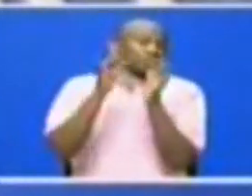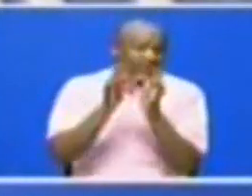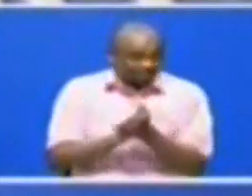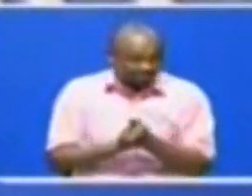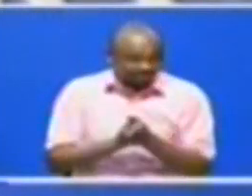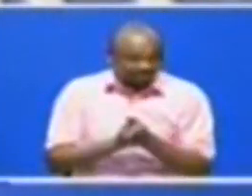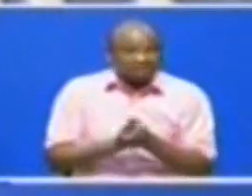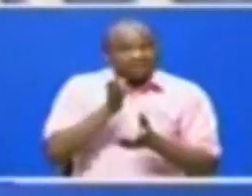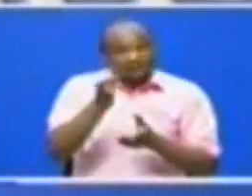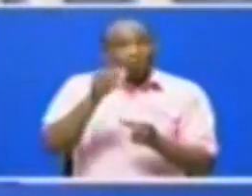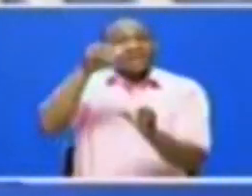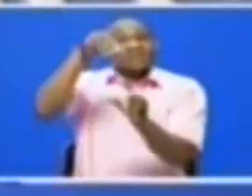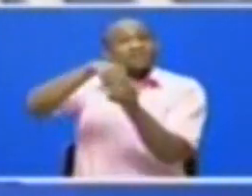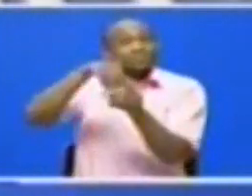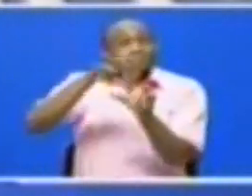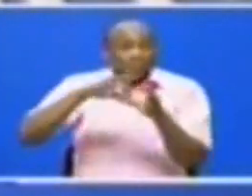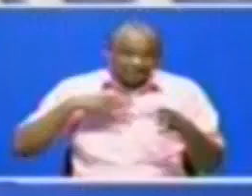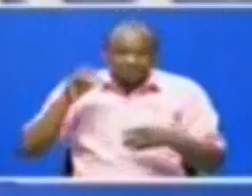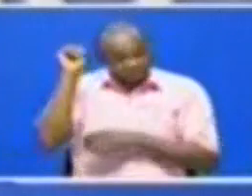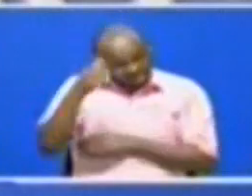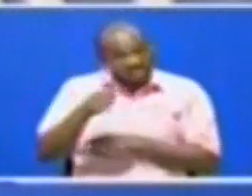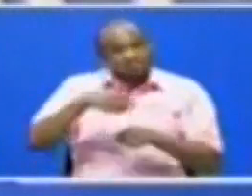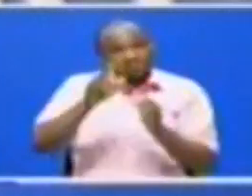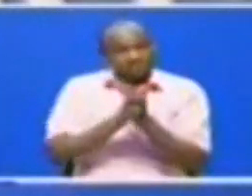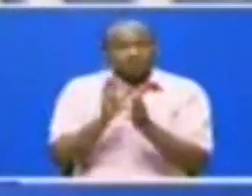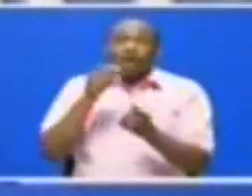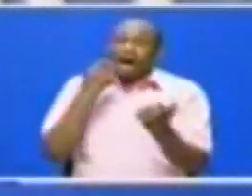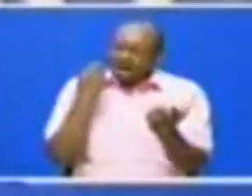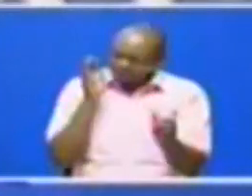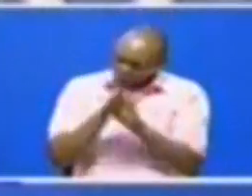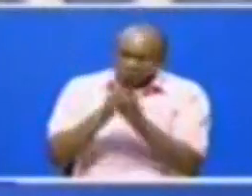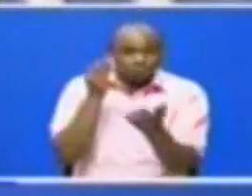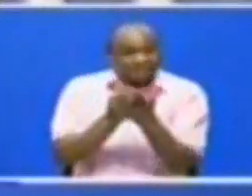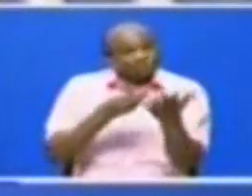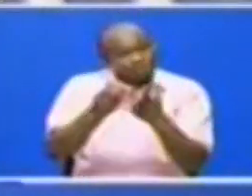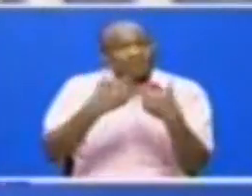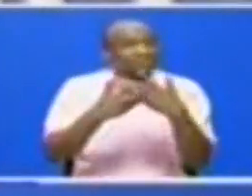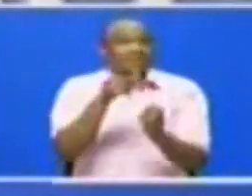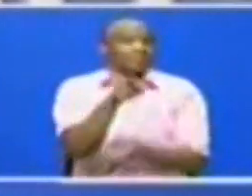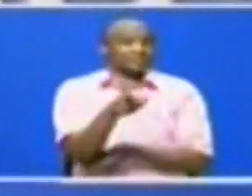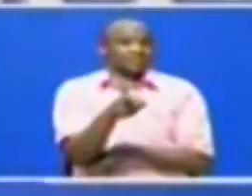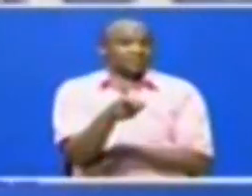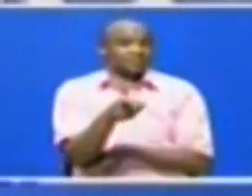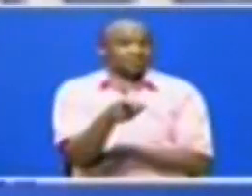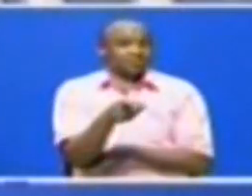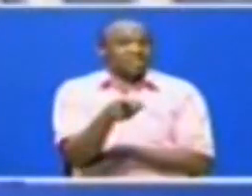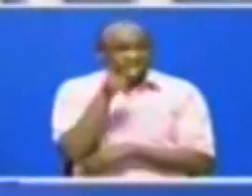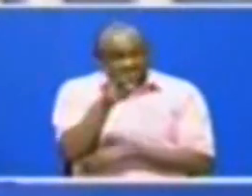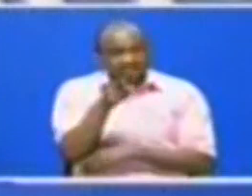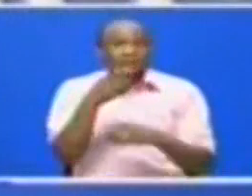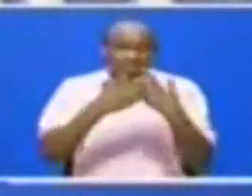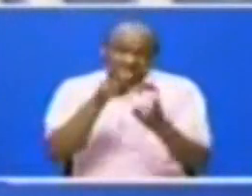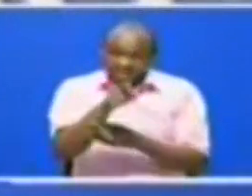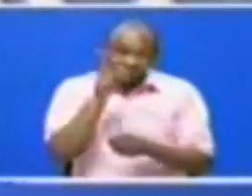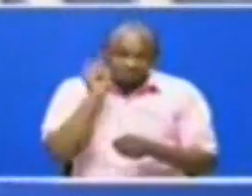investment by the people of Kenya on KIMS is a colossal amount of money. This KIMS is supposed